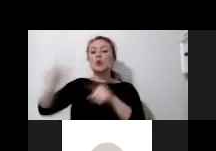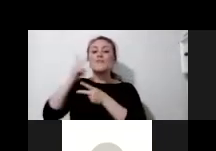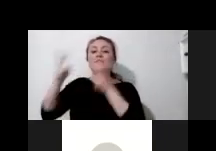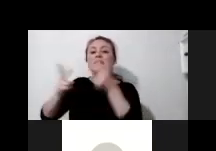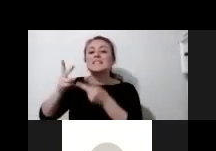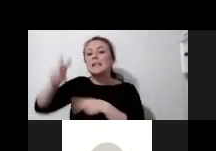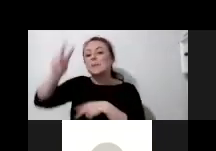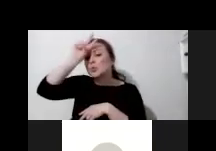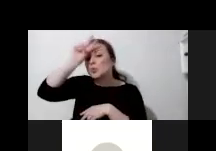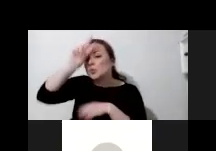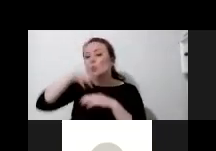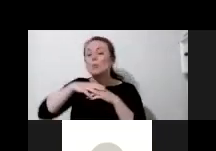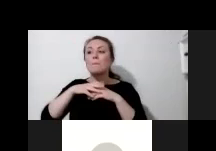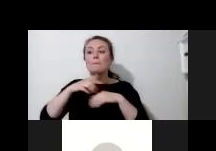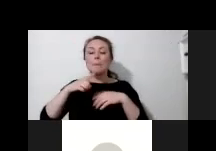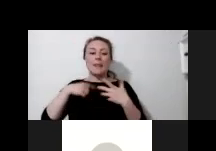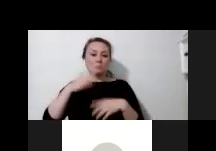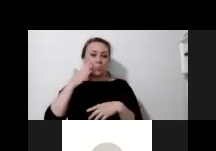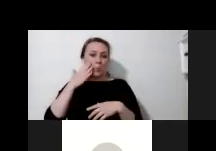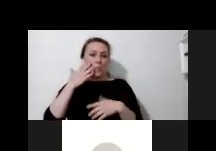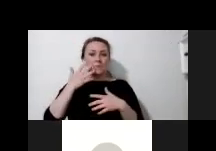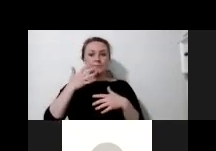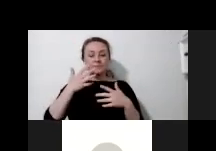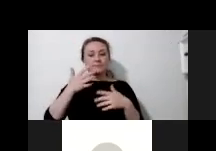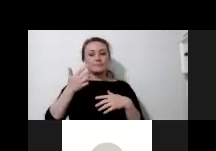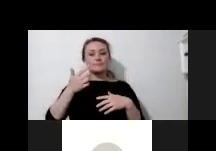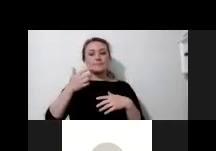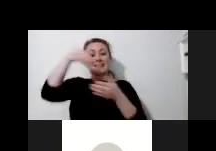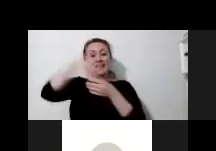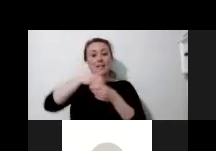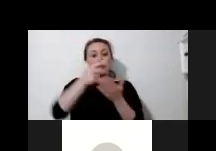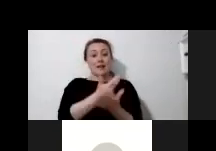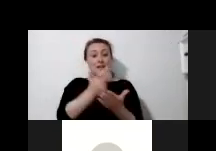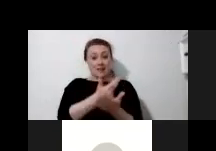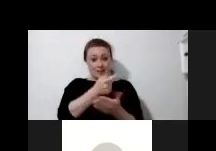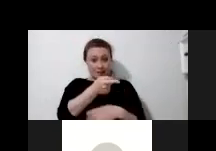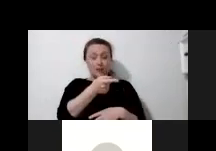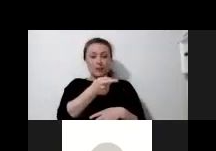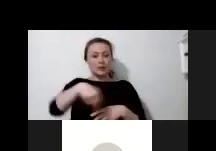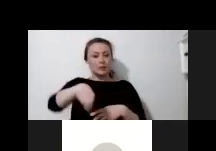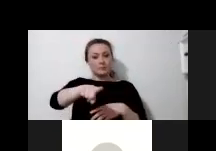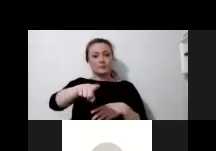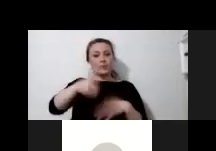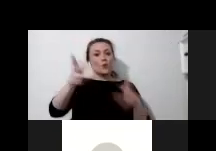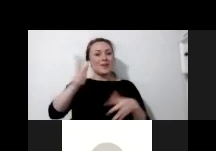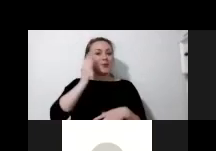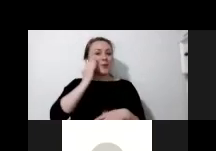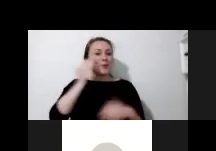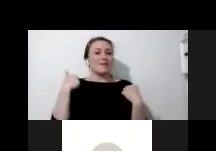already know in KATH and Ghana, you have Alfred as your future leaders. Next slide.